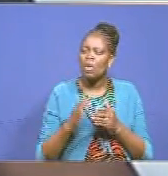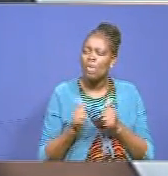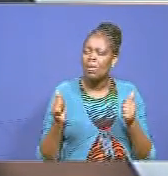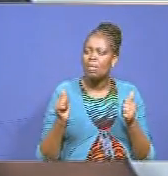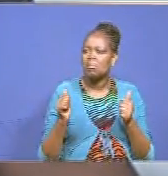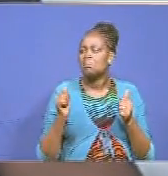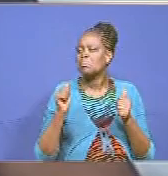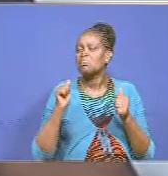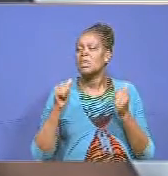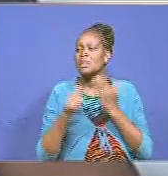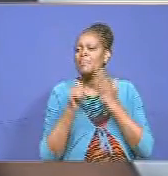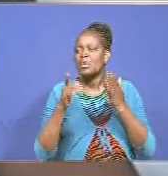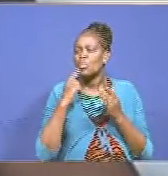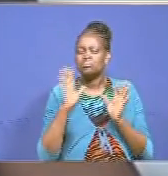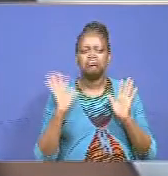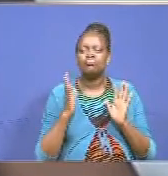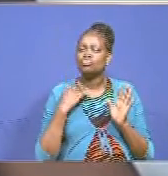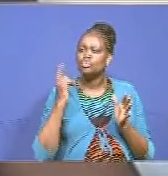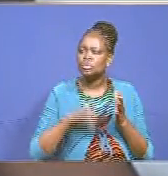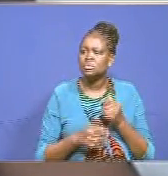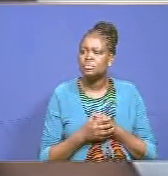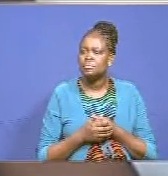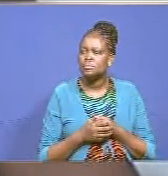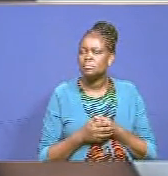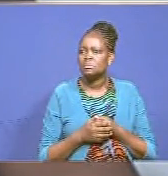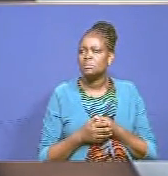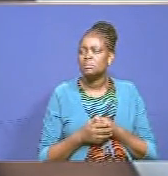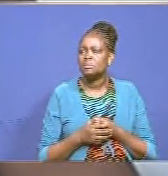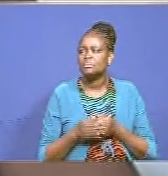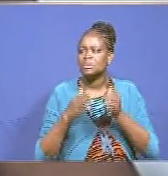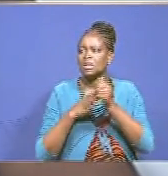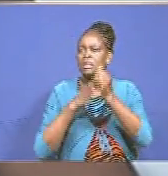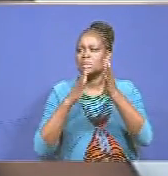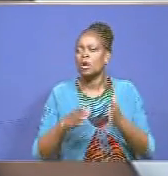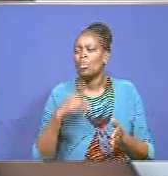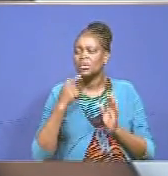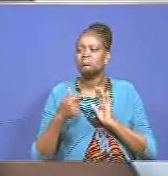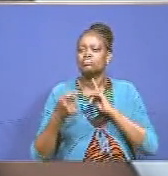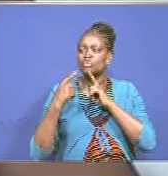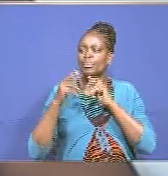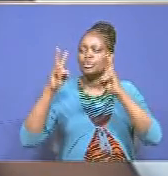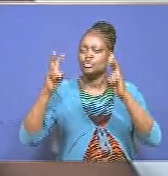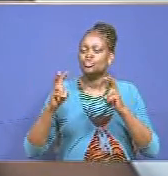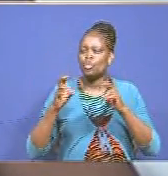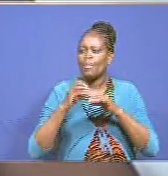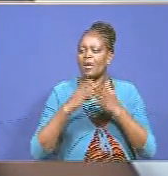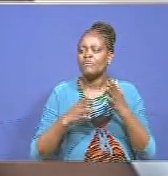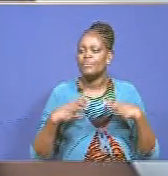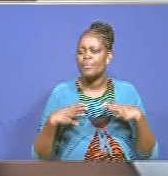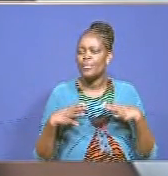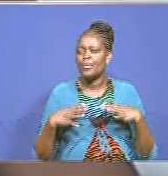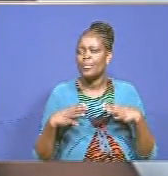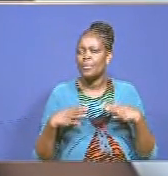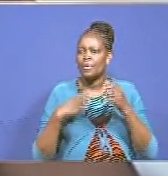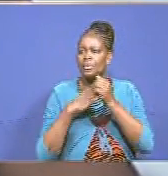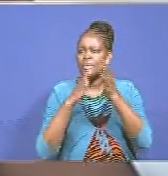popular on those lines. We would like a leader who can articulate issues on behalf of Wananchi, a